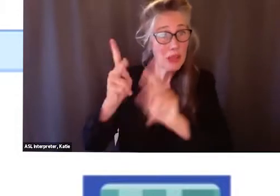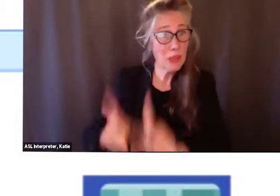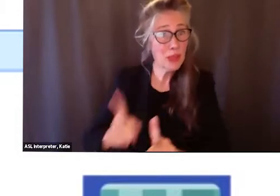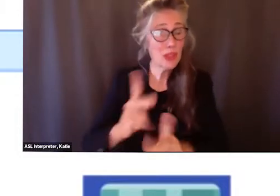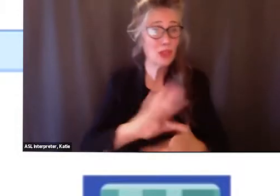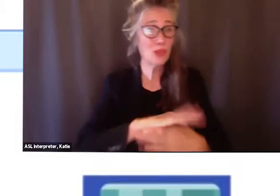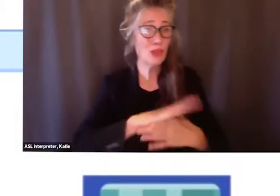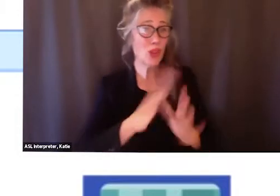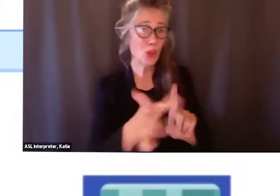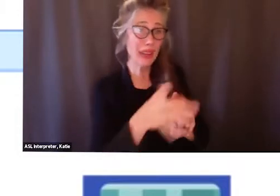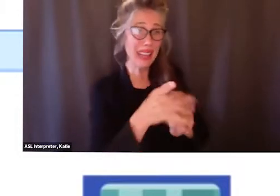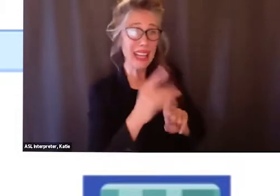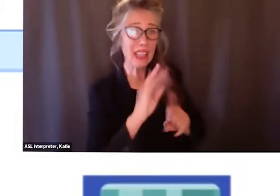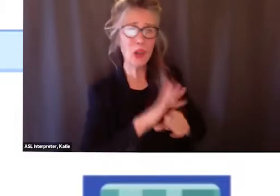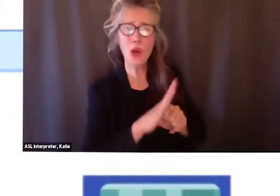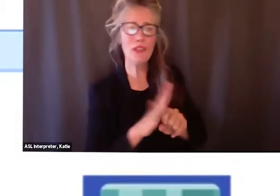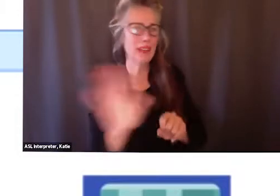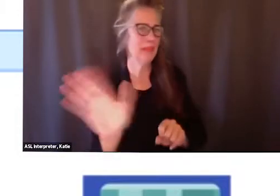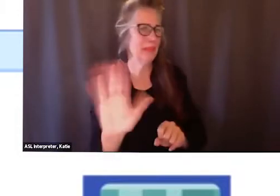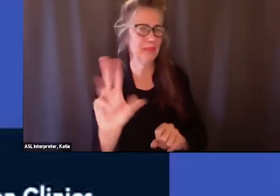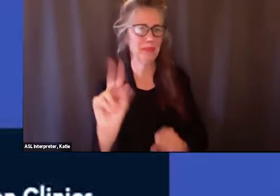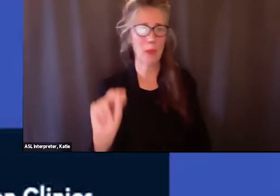COVID-19. Next slide.